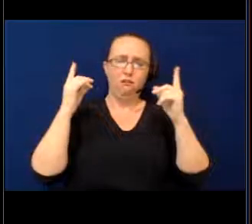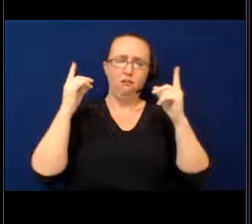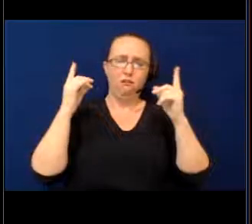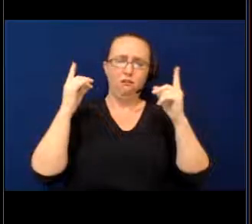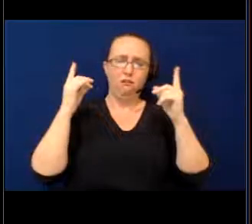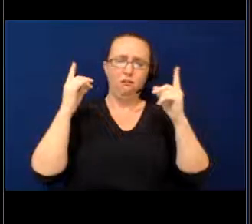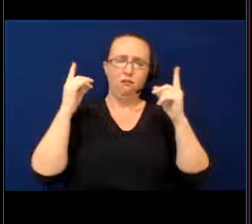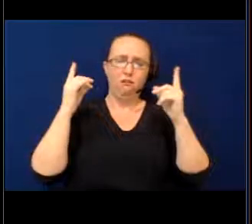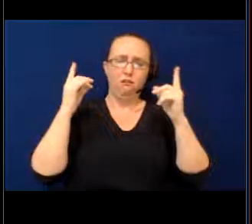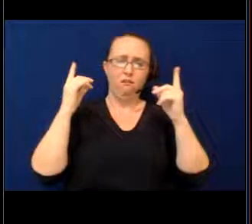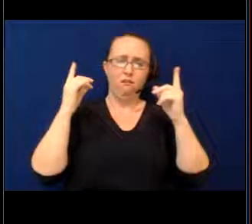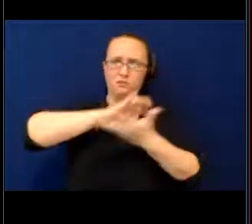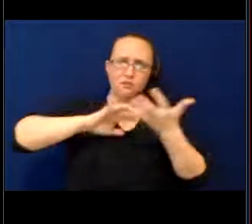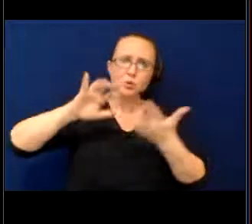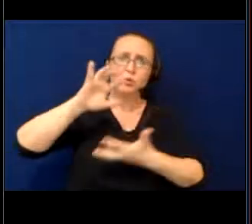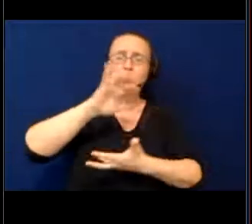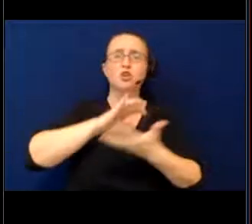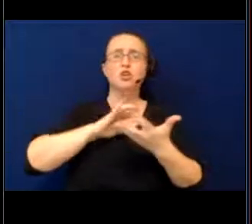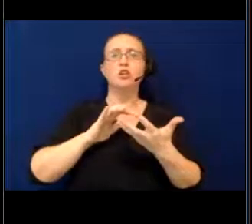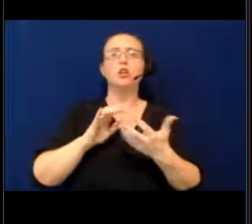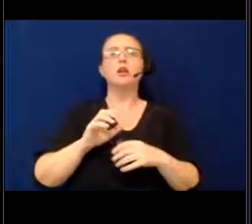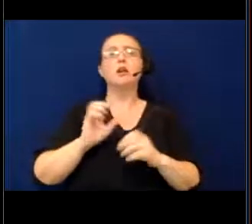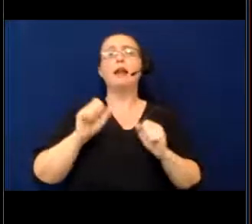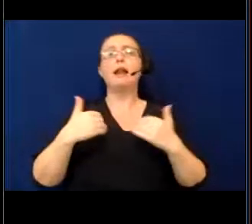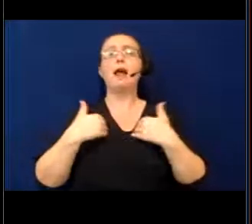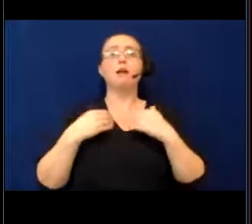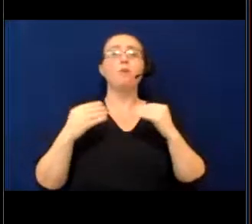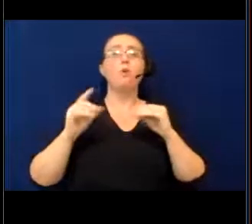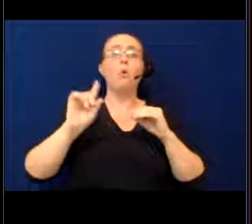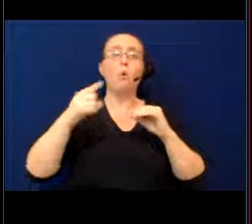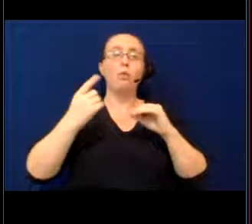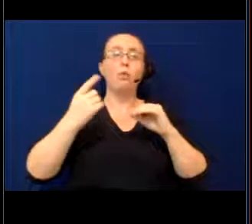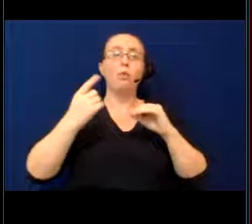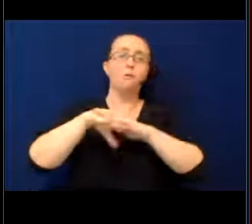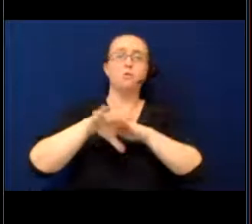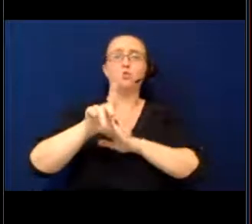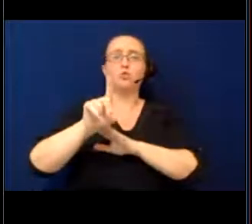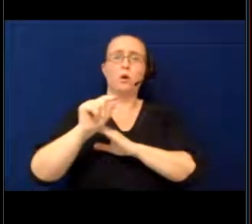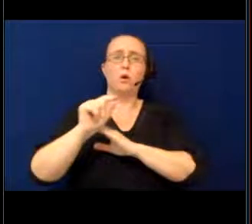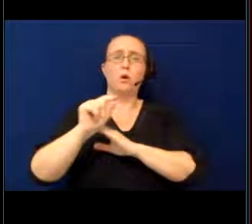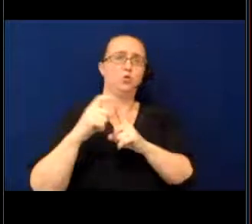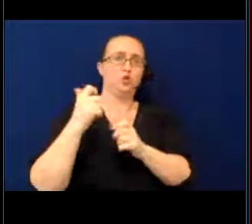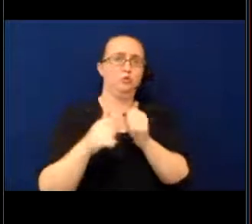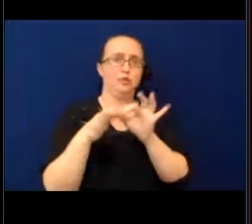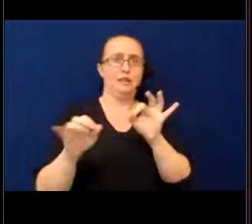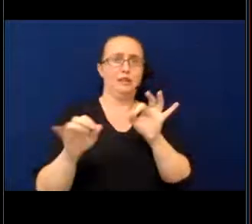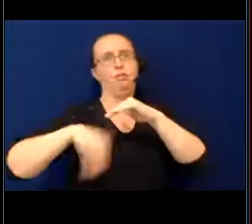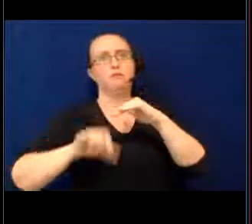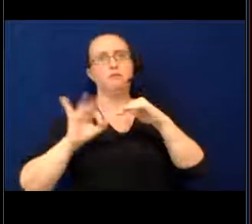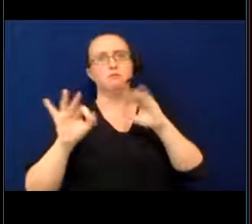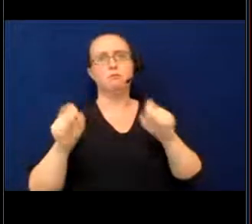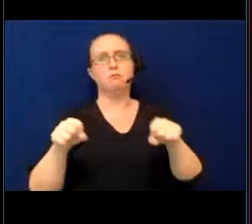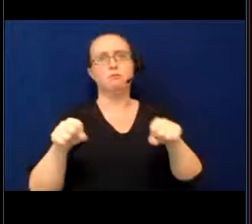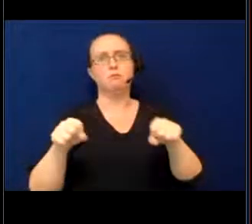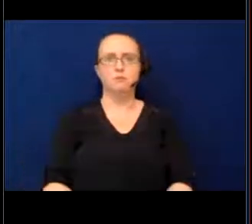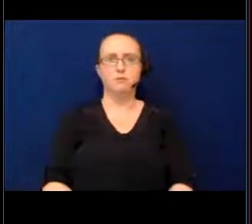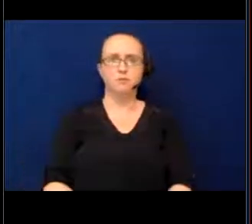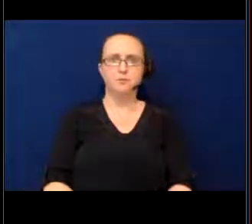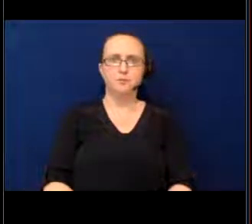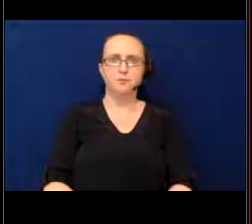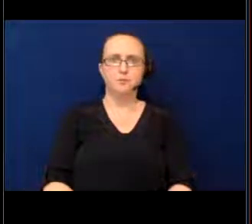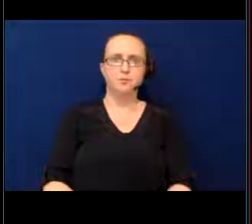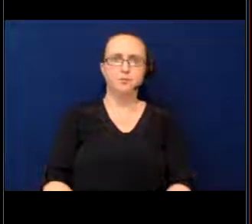want to have no more than 20 words per sentence or fewer if you can. When